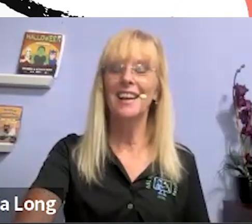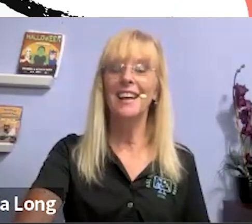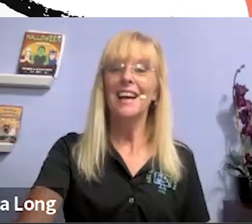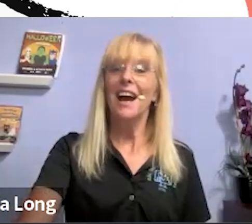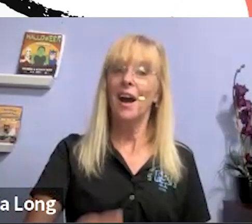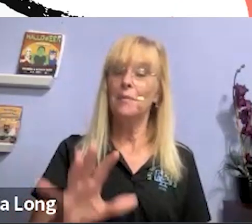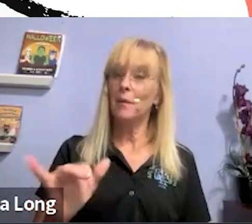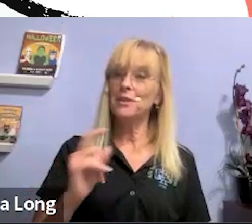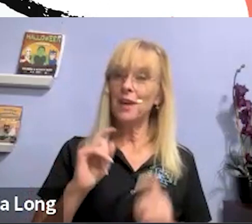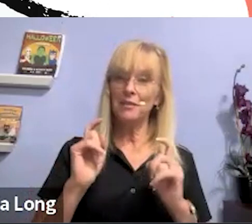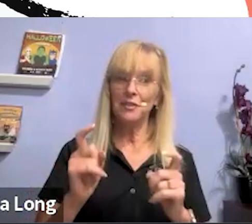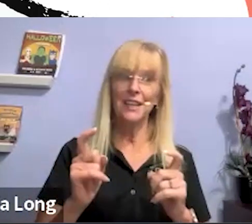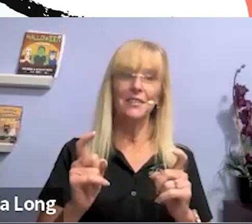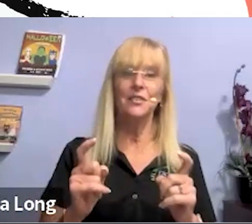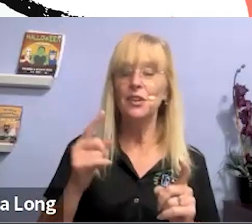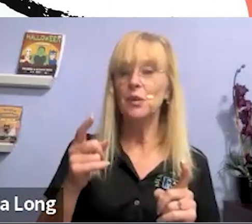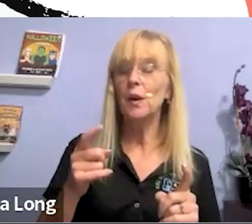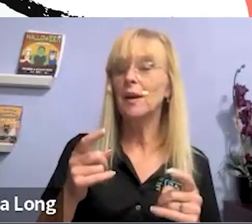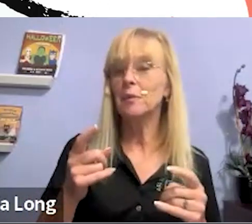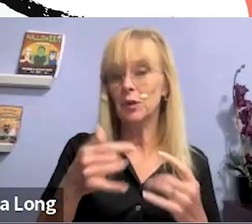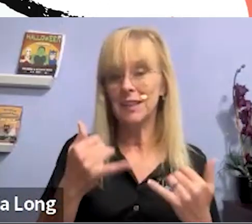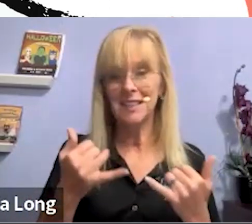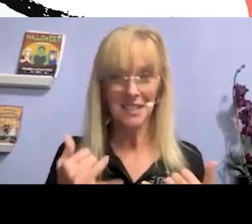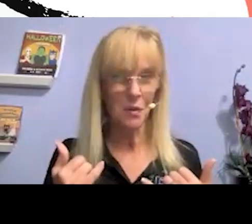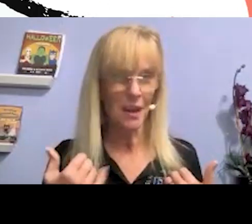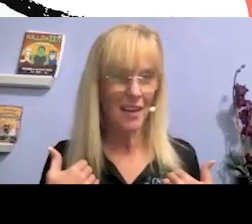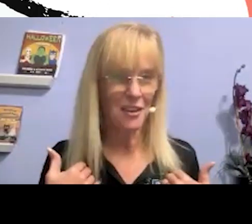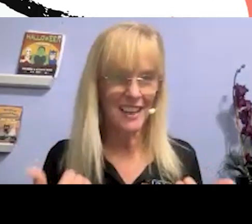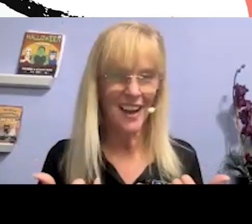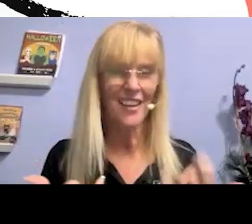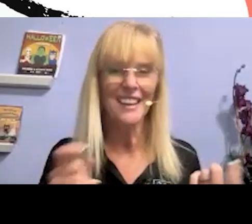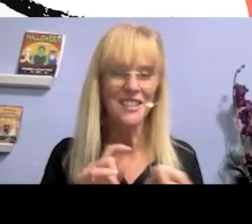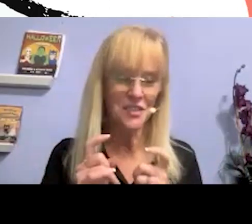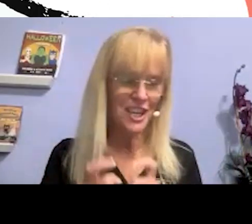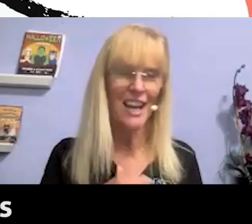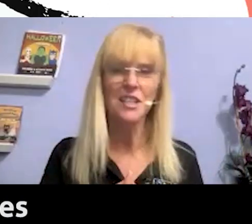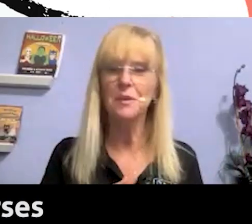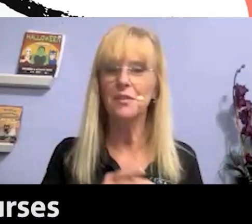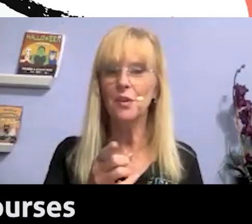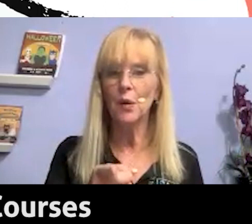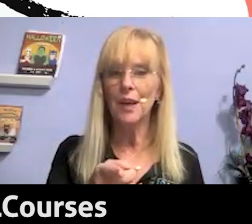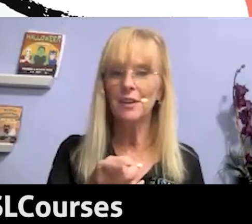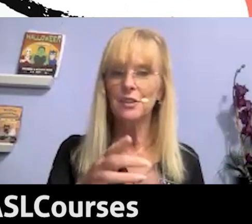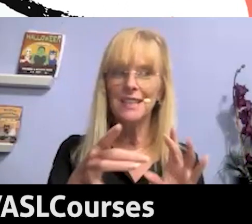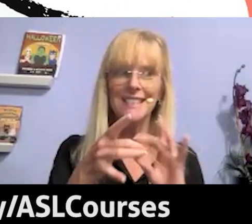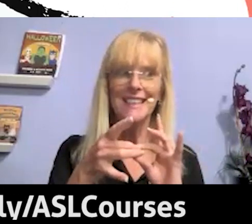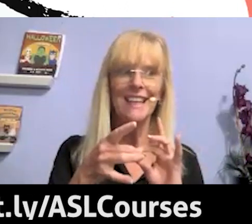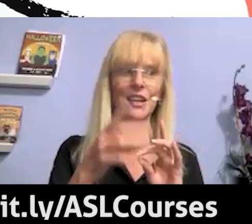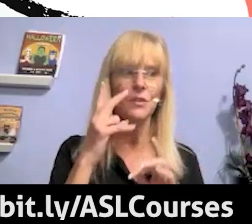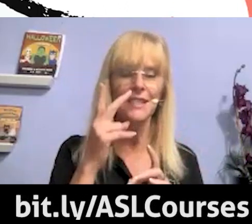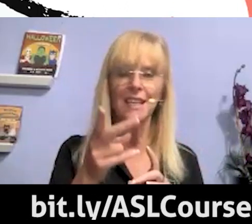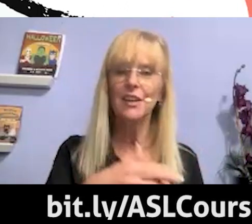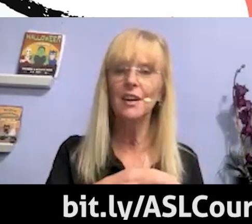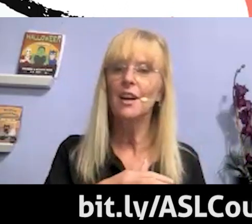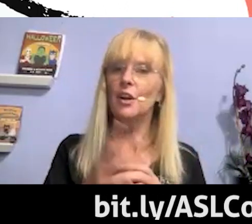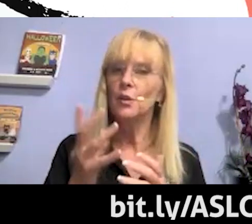All right. Now we do have a free gift for you. Currently, this is what we have right now. Things do change, but if you go here to this link